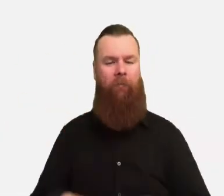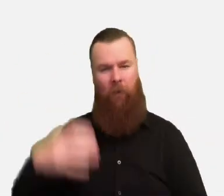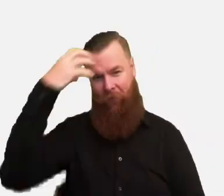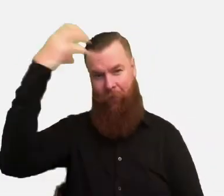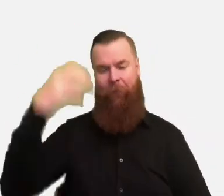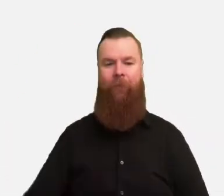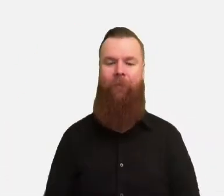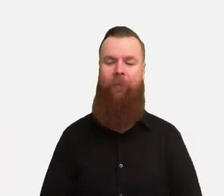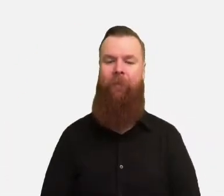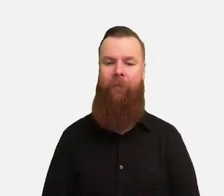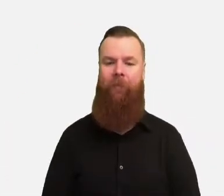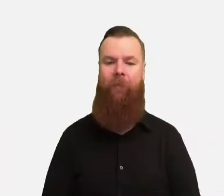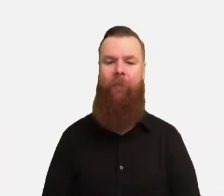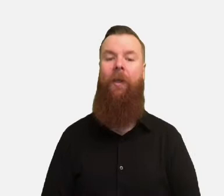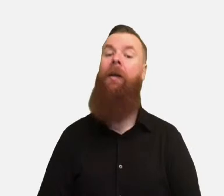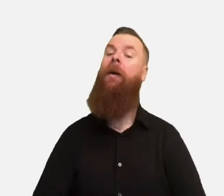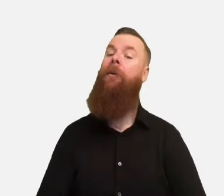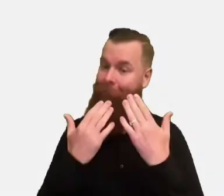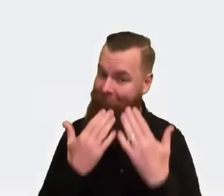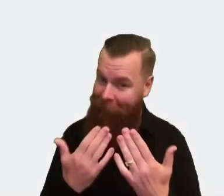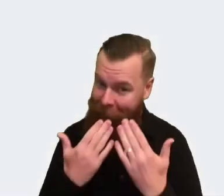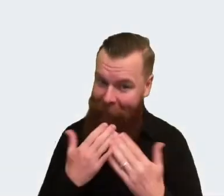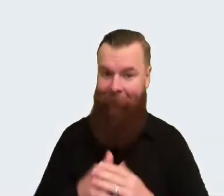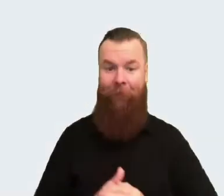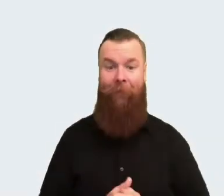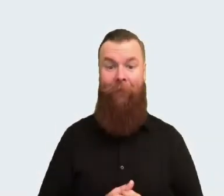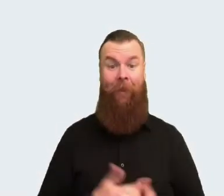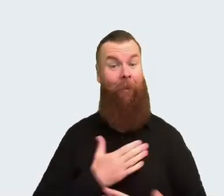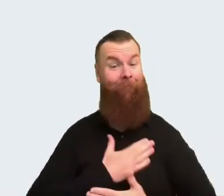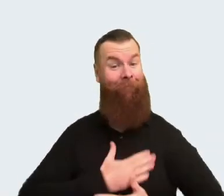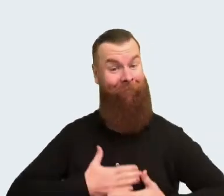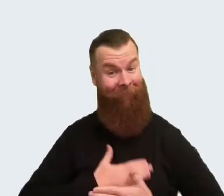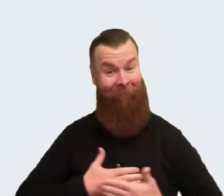yourself. And I believe that you have a short presentation to share with us today also.